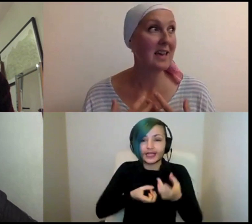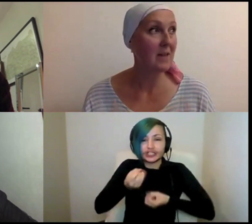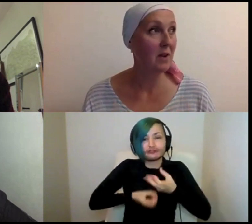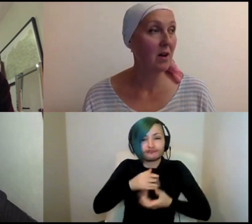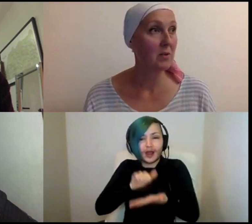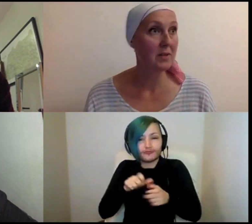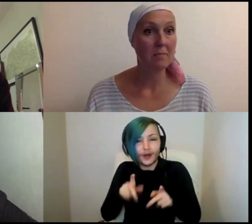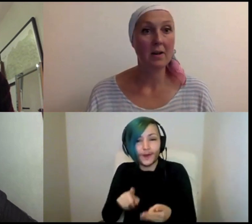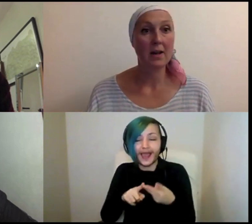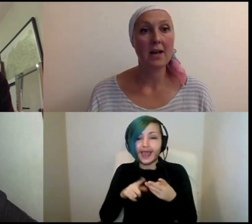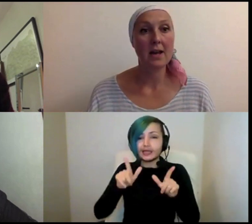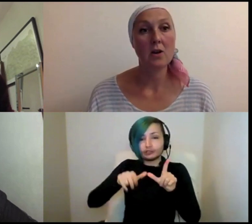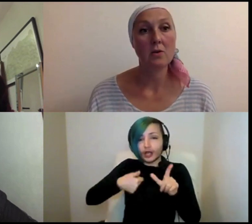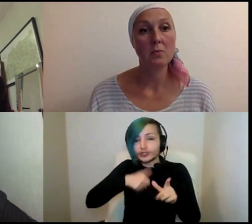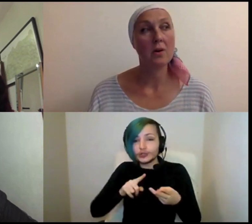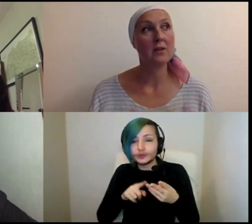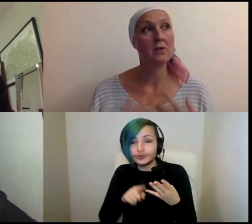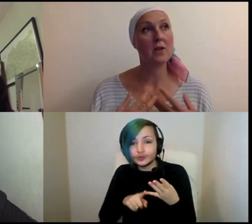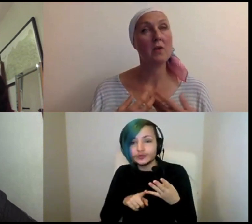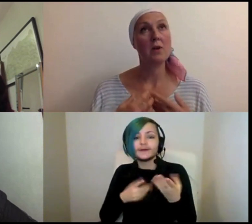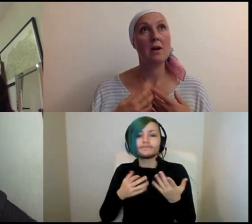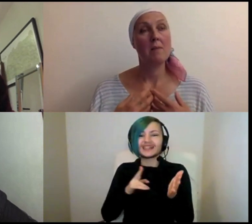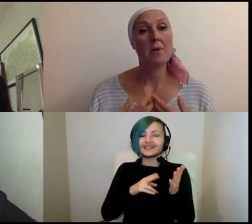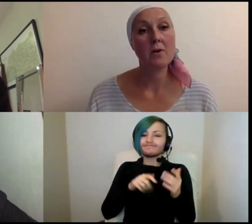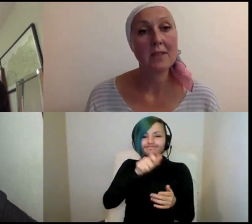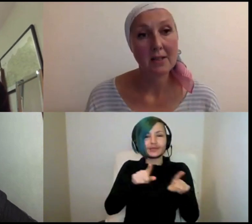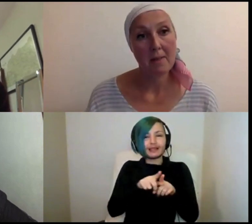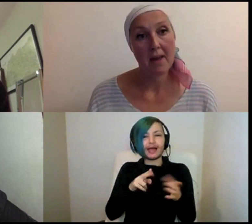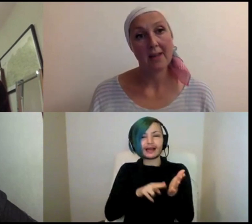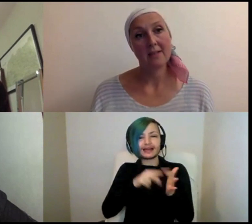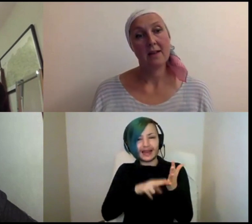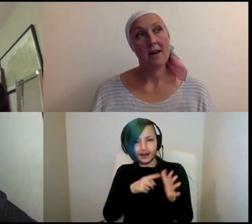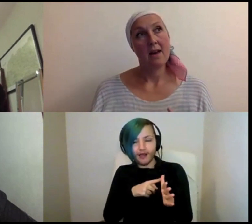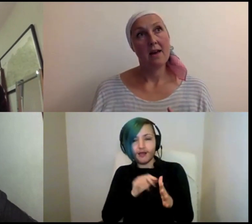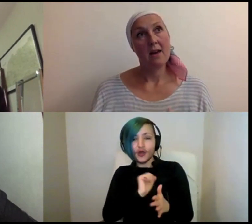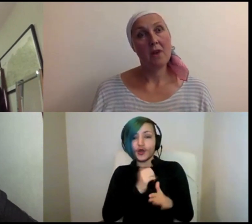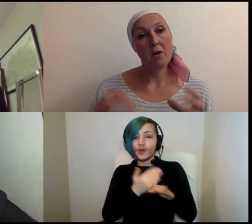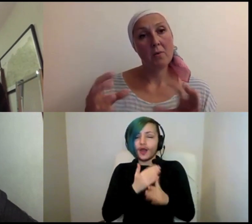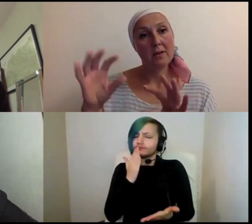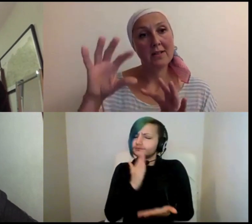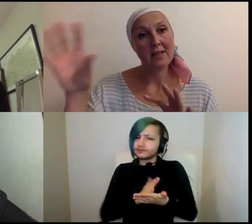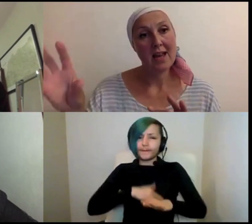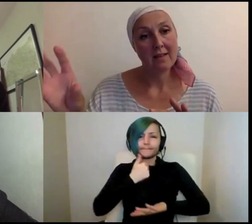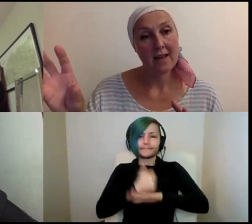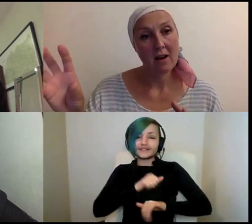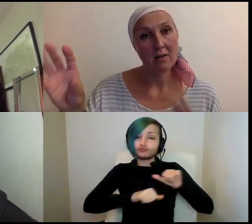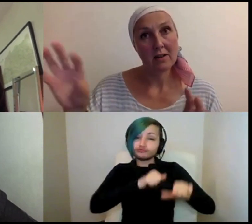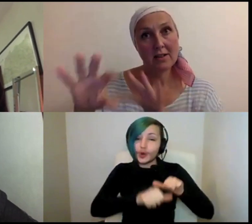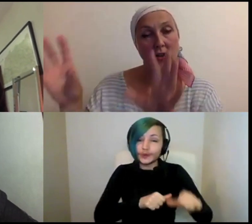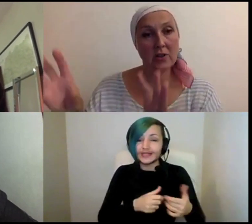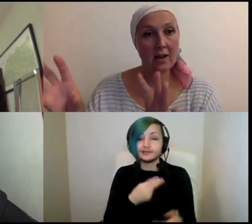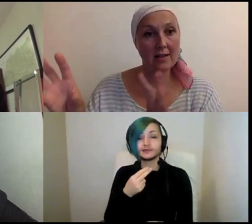makes it even harder with someone like Naina, whose work is so process-based. If the art world is saying that they